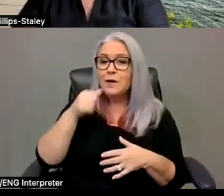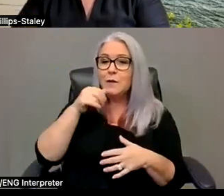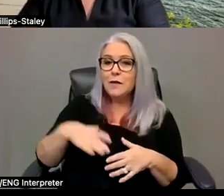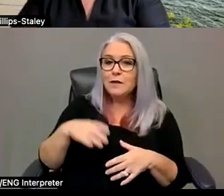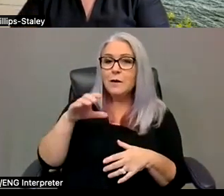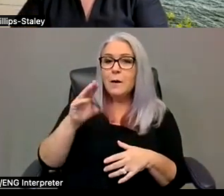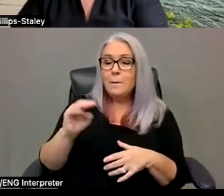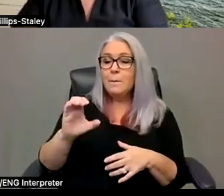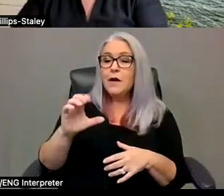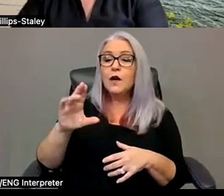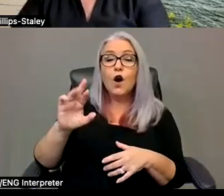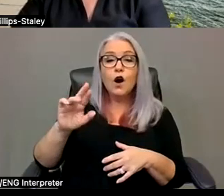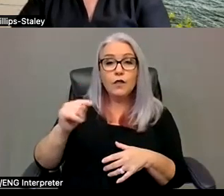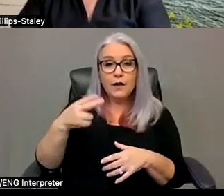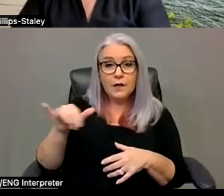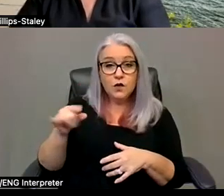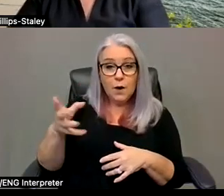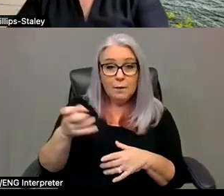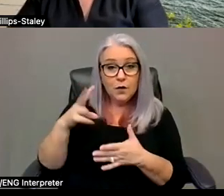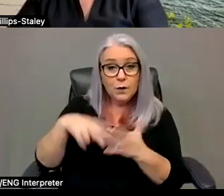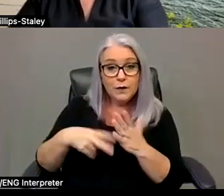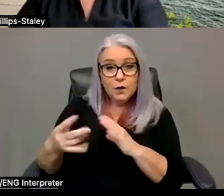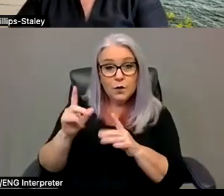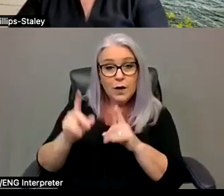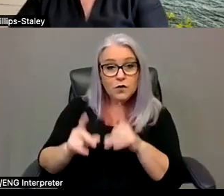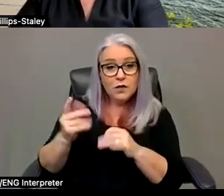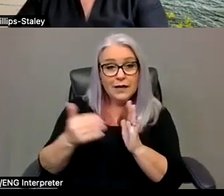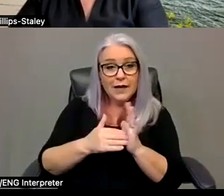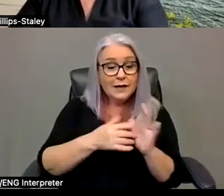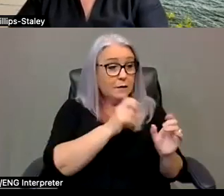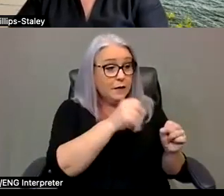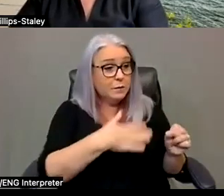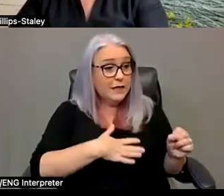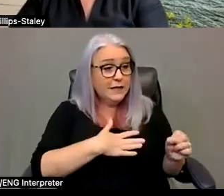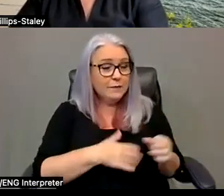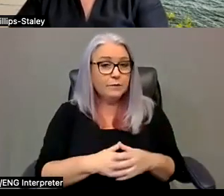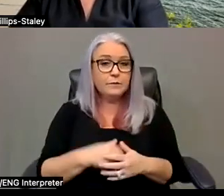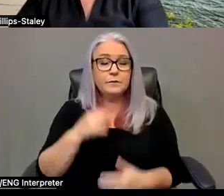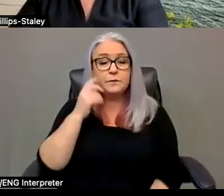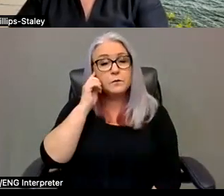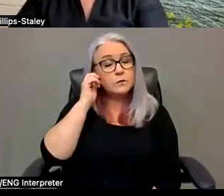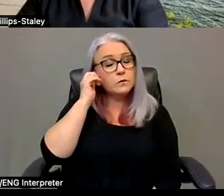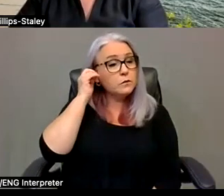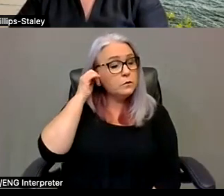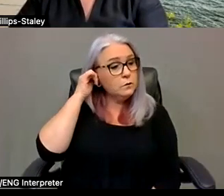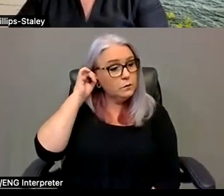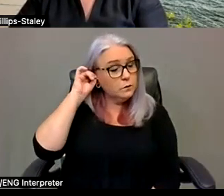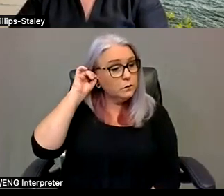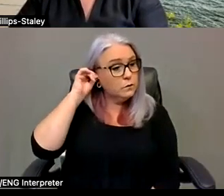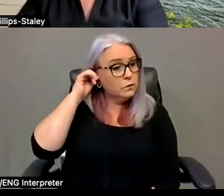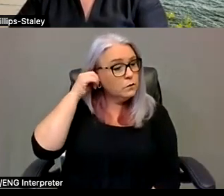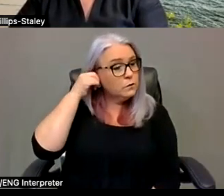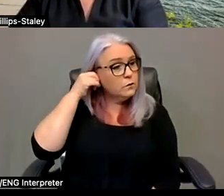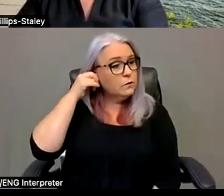next for the same question. Do you need me to read it again? If you could, please. Okay. What are the main issues